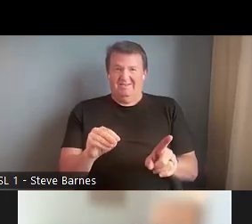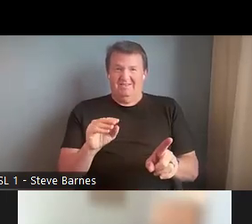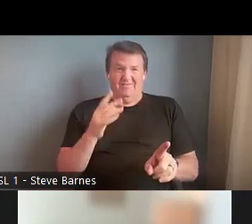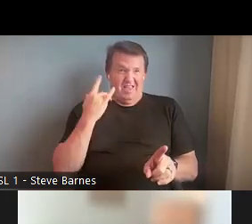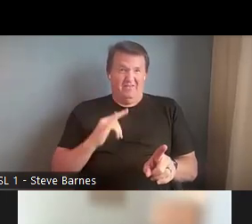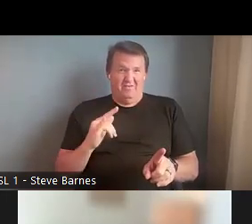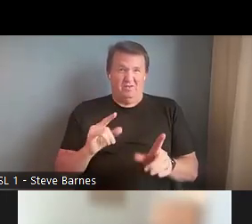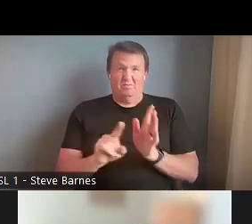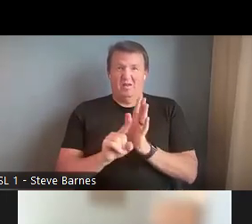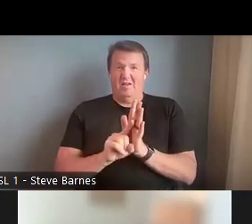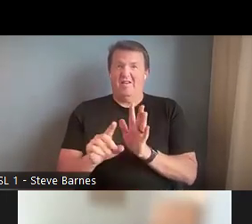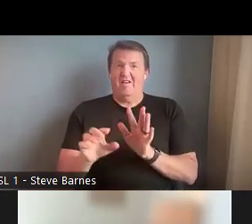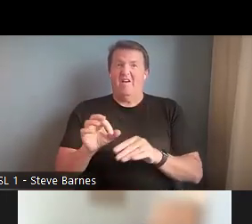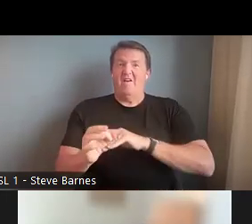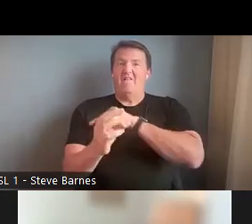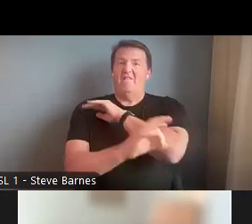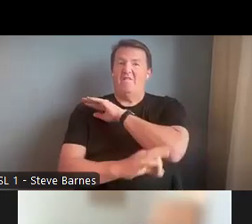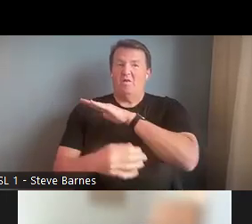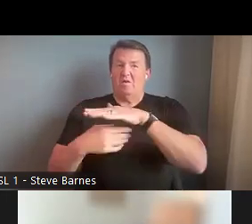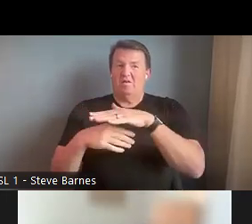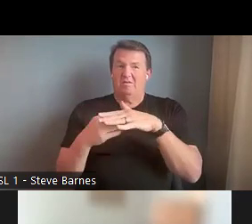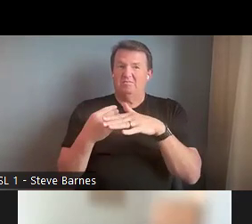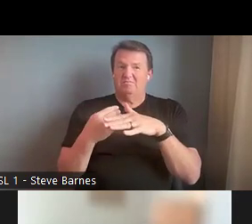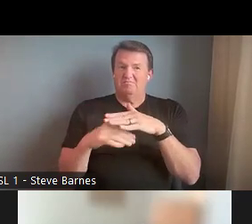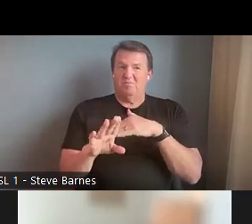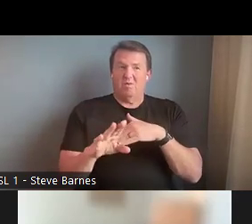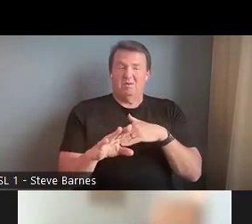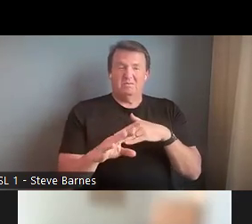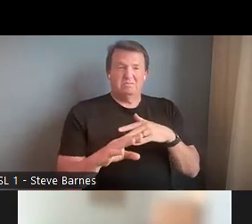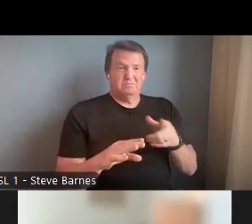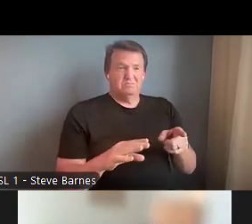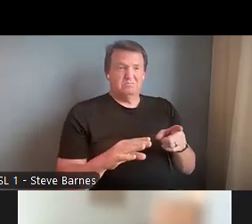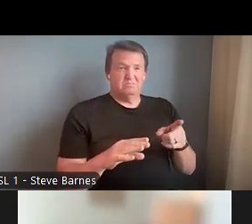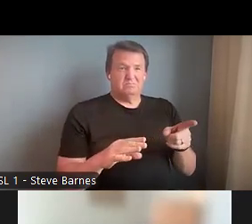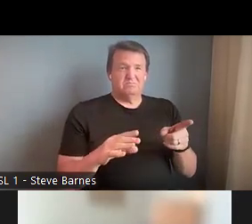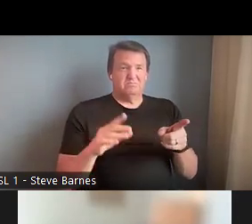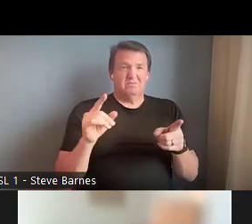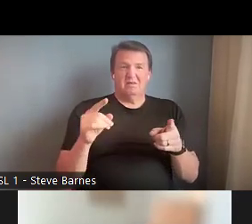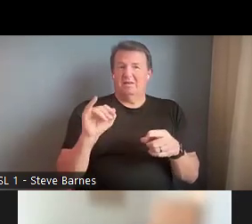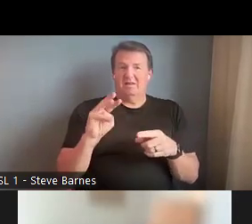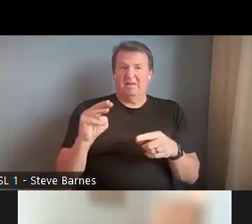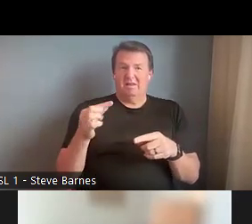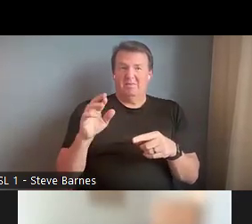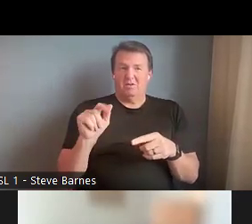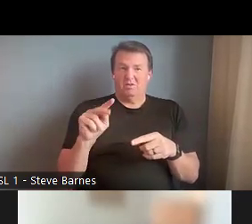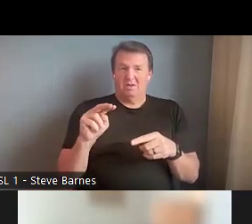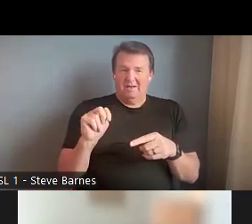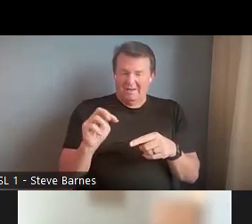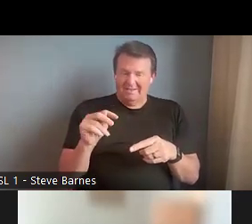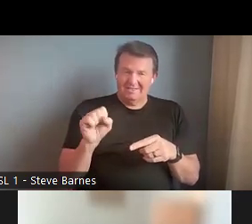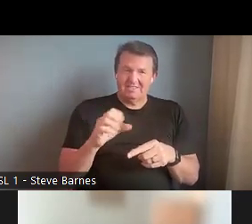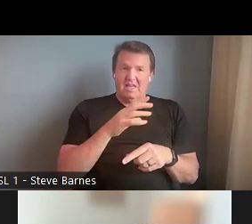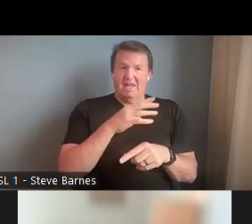who voluntarily migrated or immigrants, and those who are refugees and asylum seekers or who are forcibly